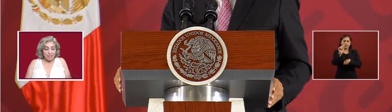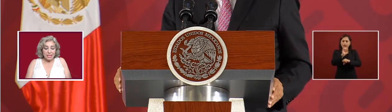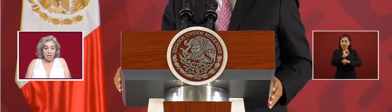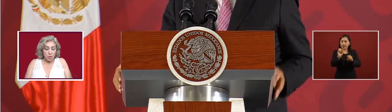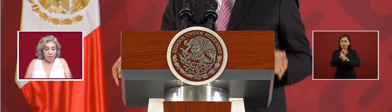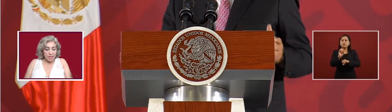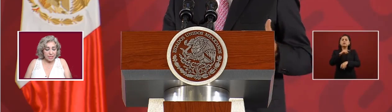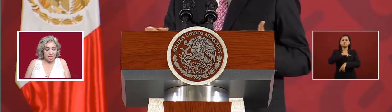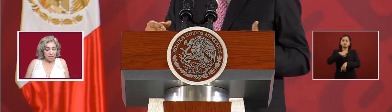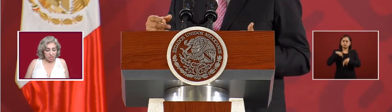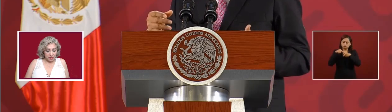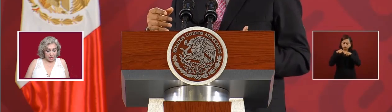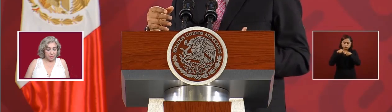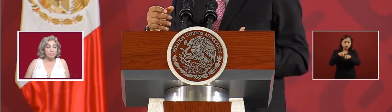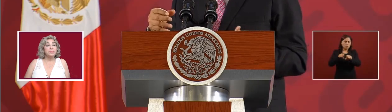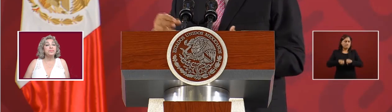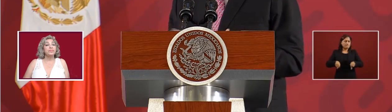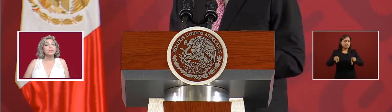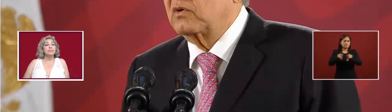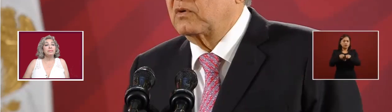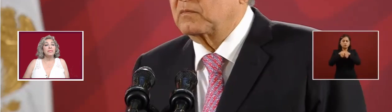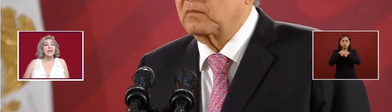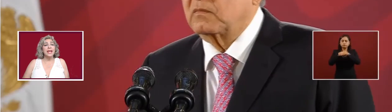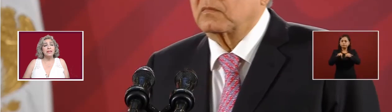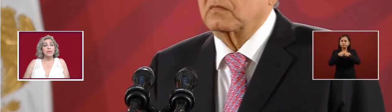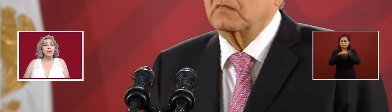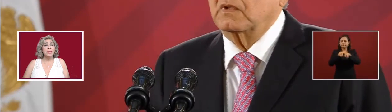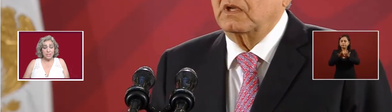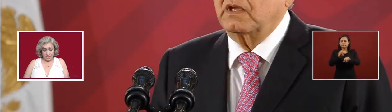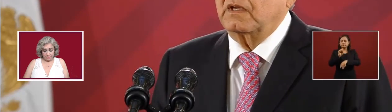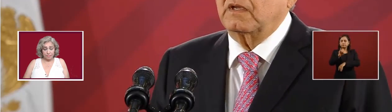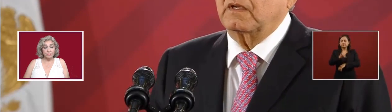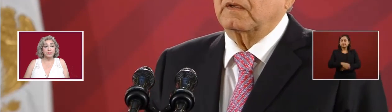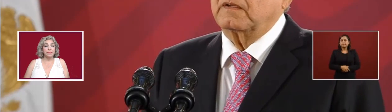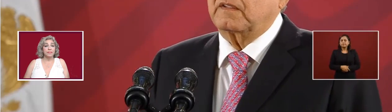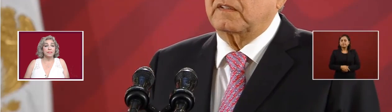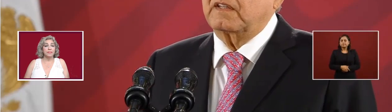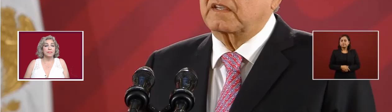And, that's how we're going to continue doing it. And, of course,